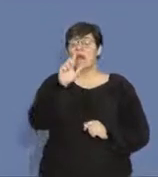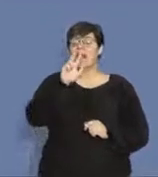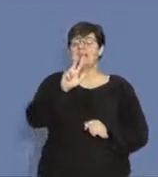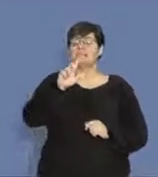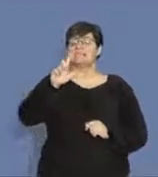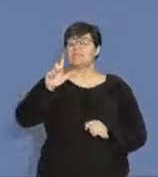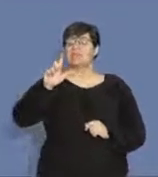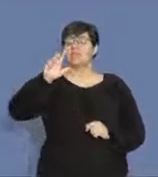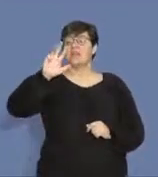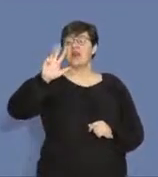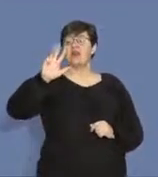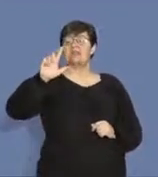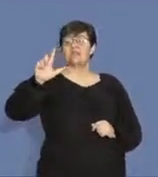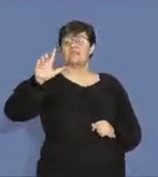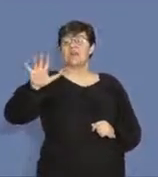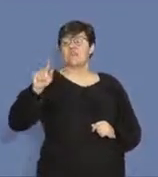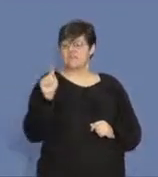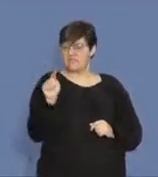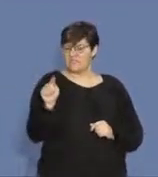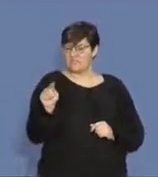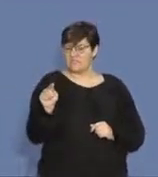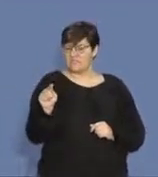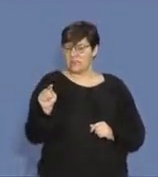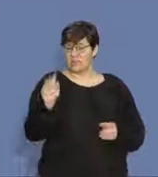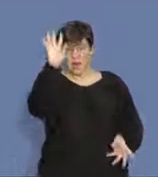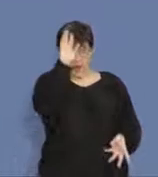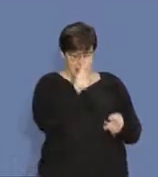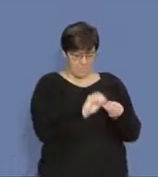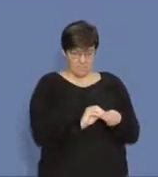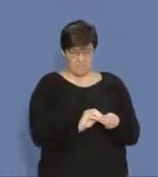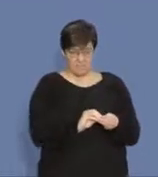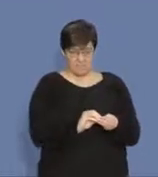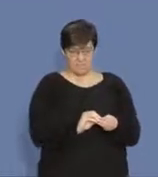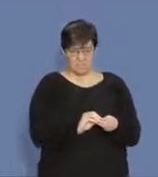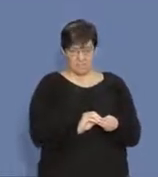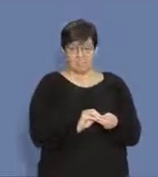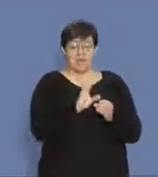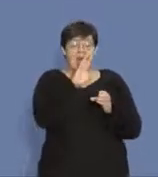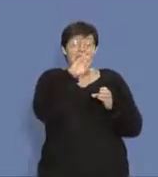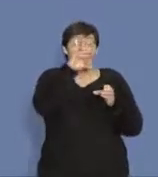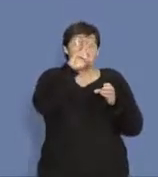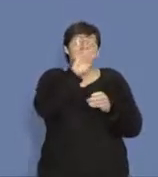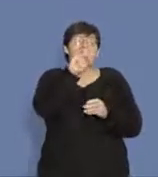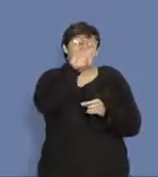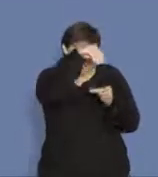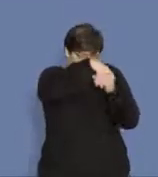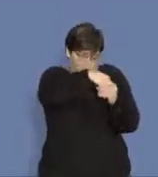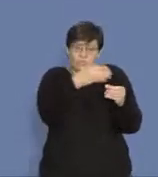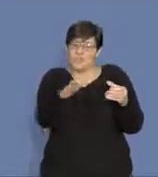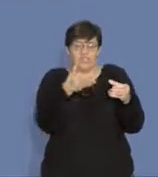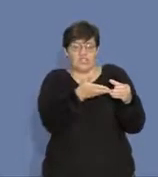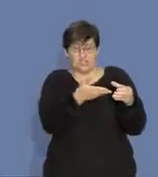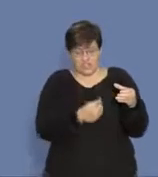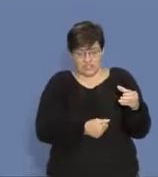of 87,975 is your total price including VAT, right?